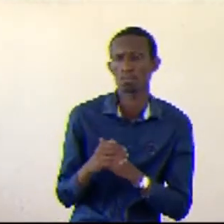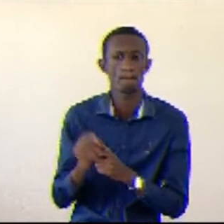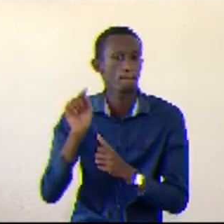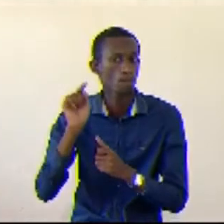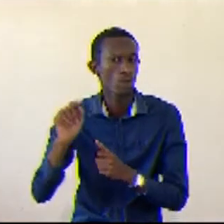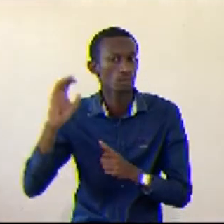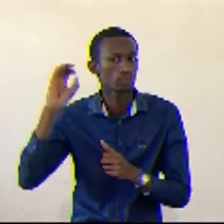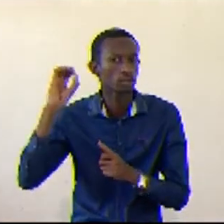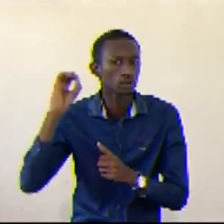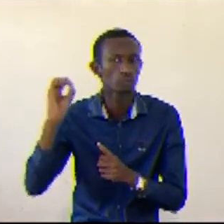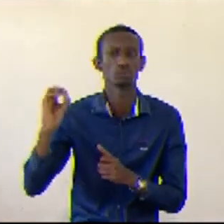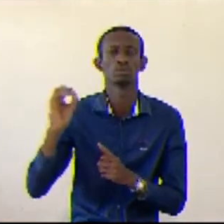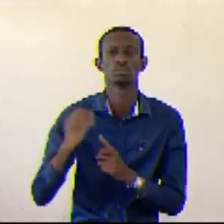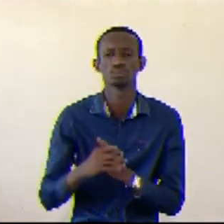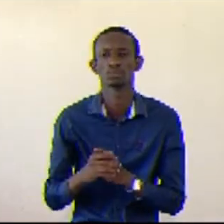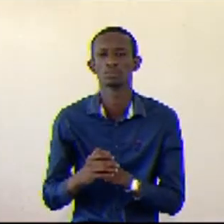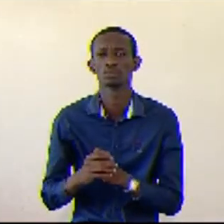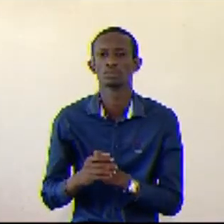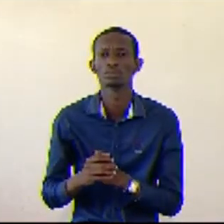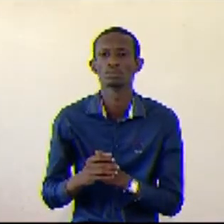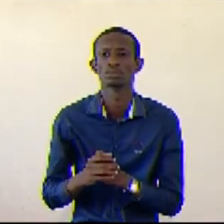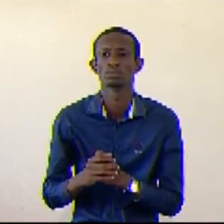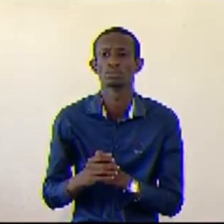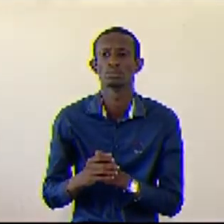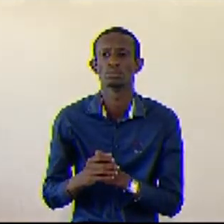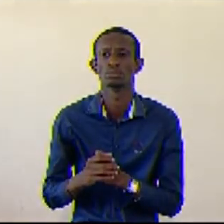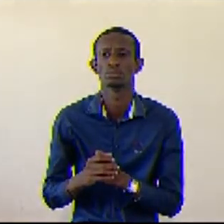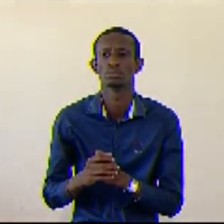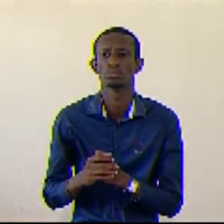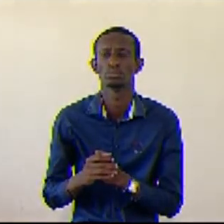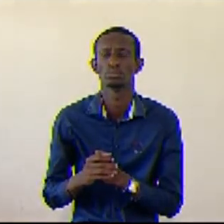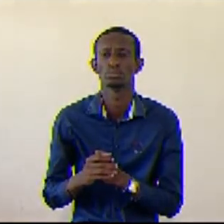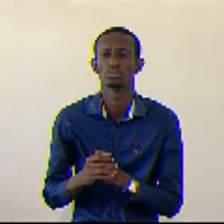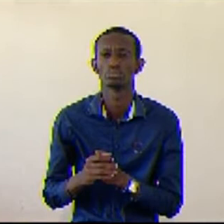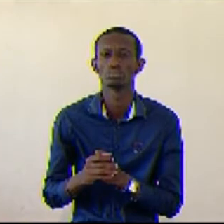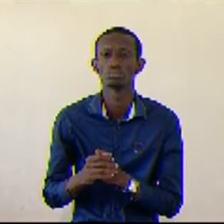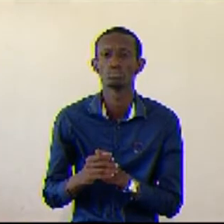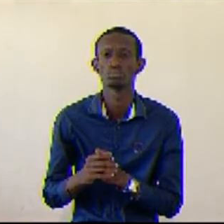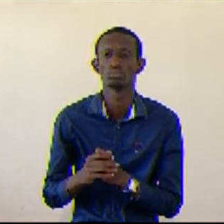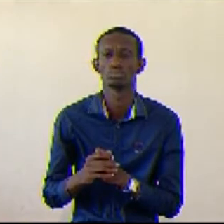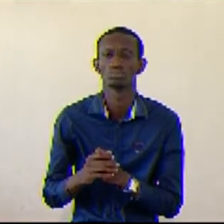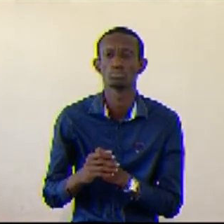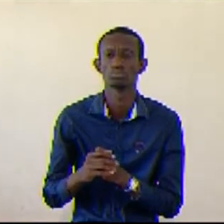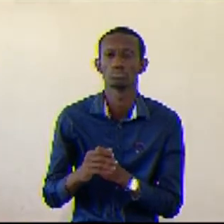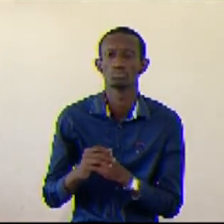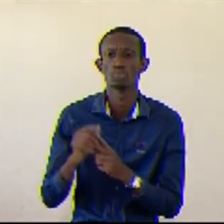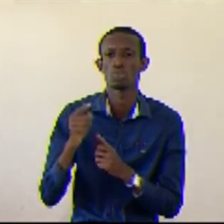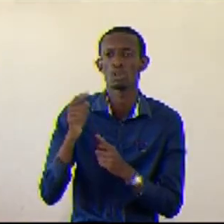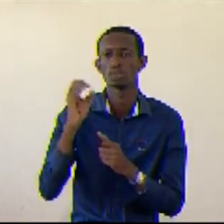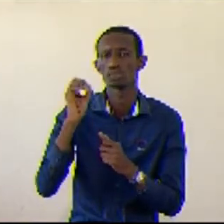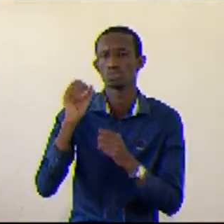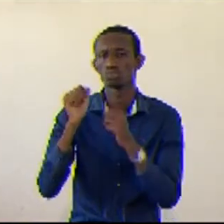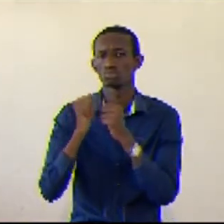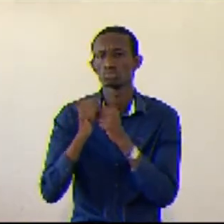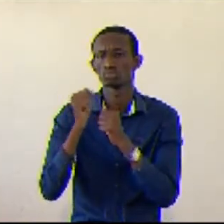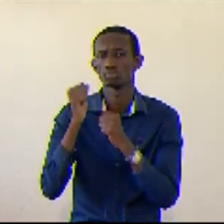1.045 to 3 decimal places. This is the initial approximation of that